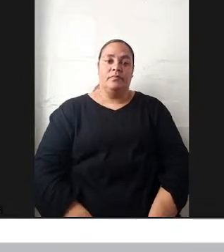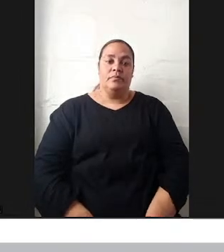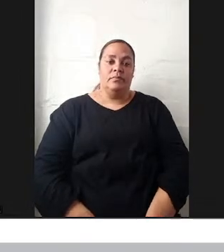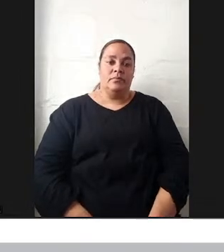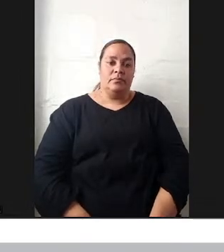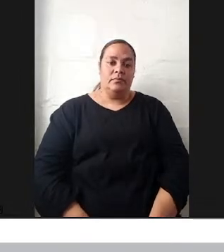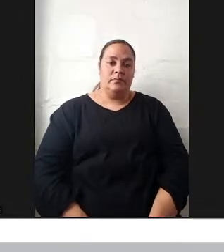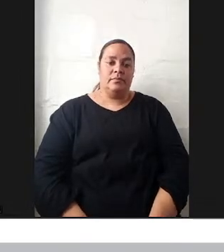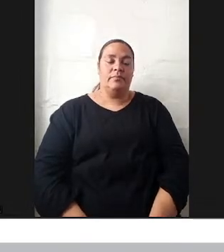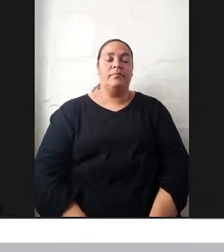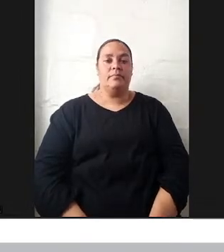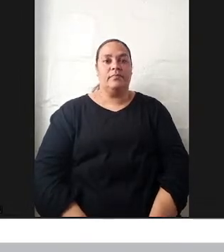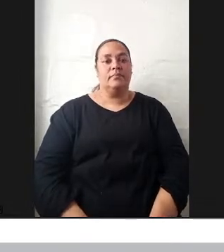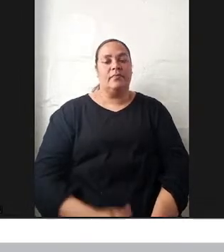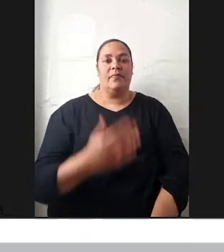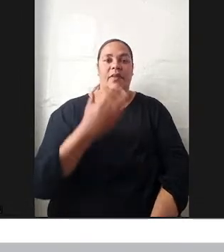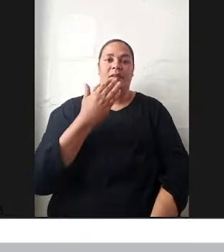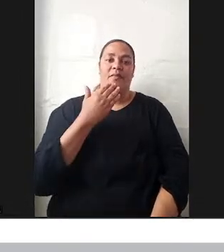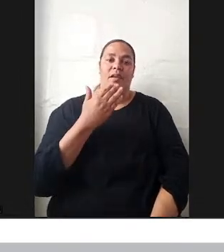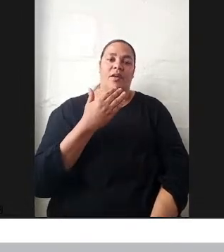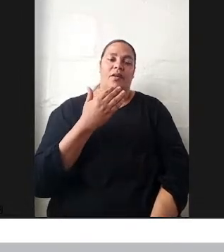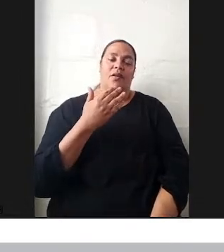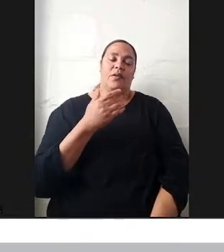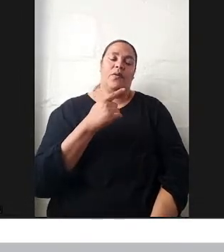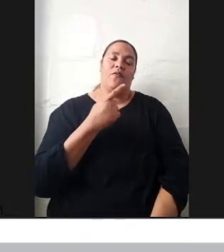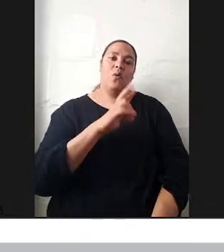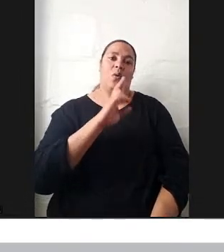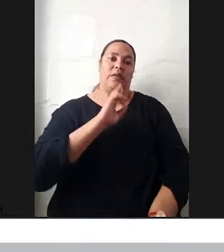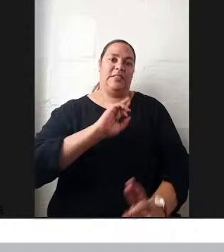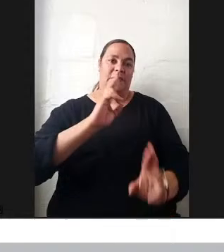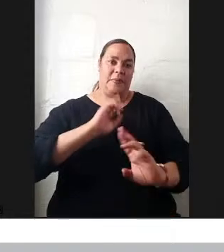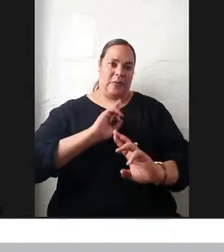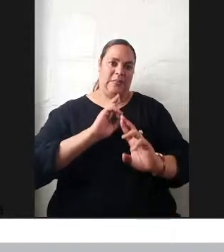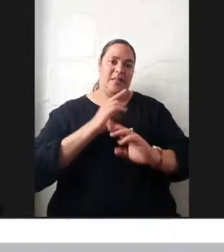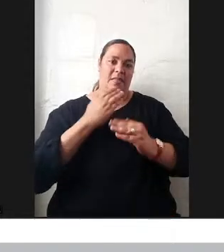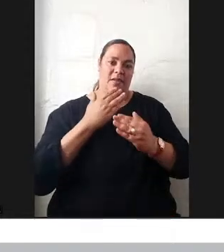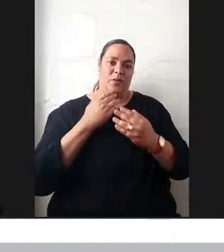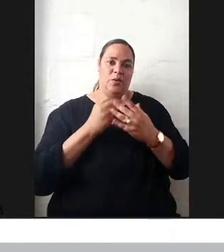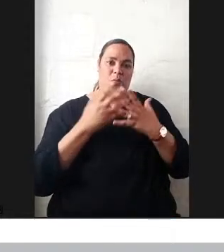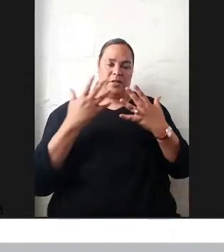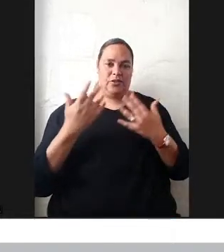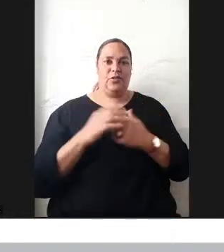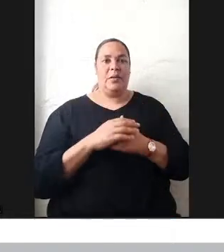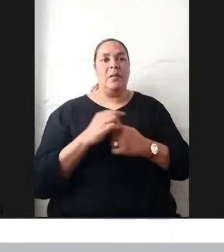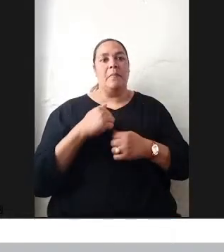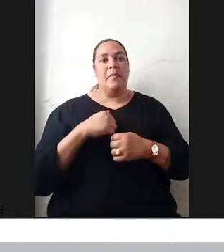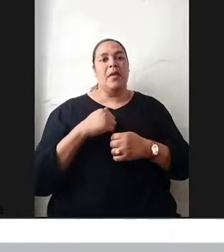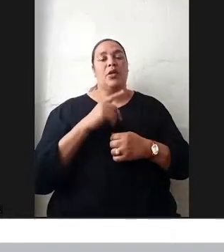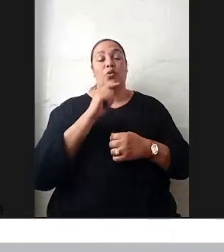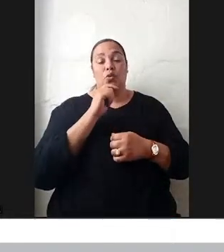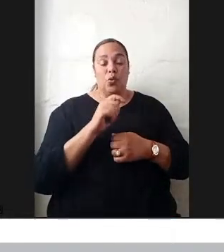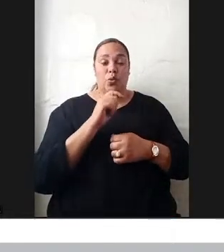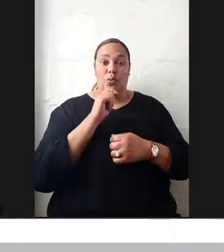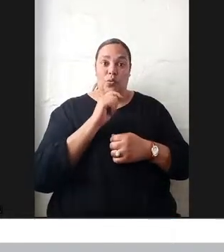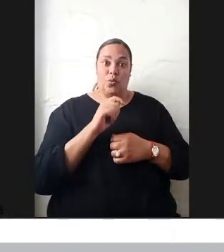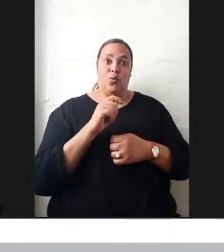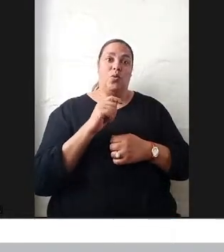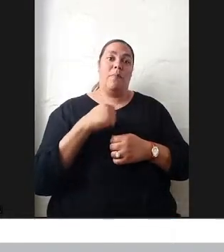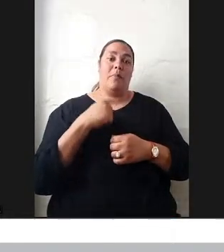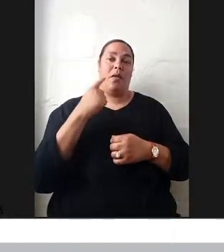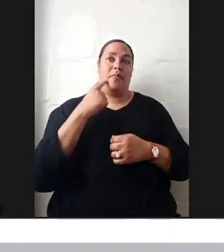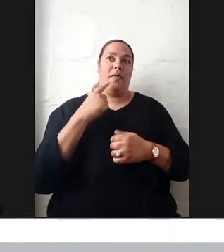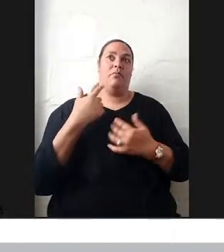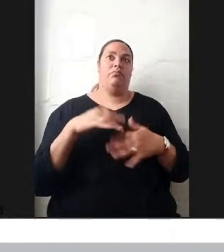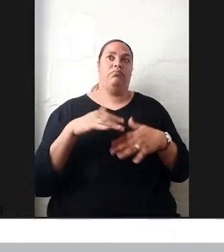Chairperson, thank you for the responses. And I would really, I think one has been lamenting